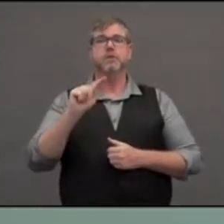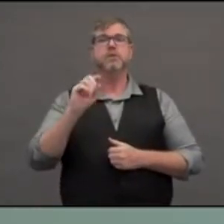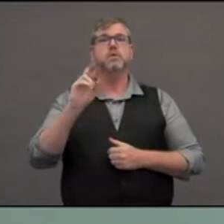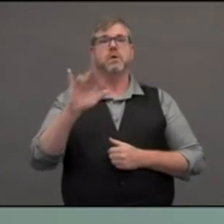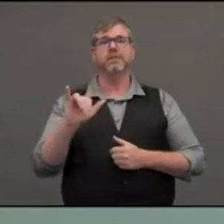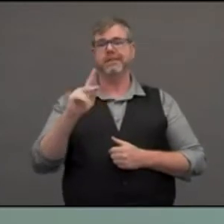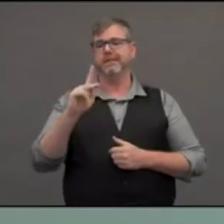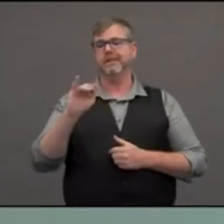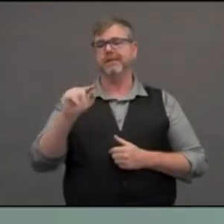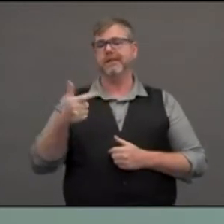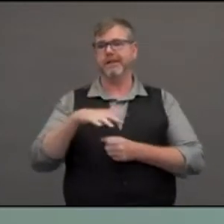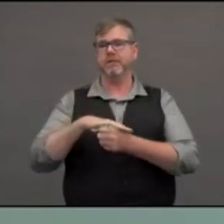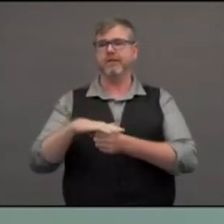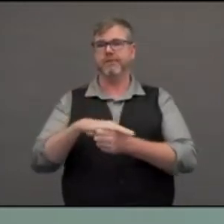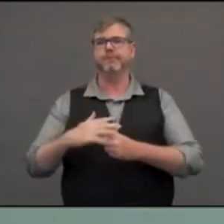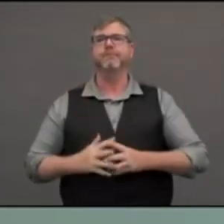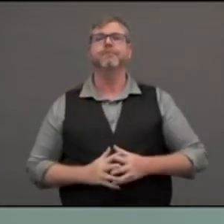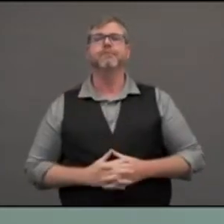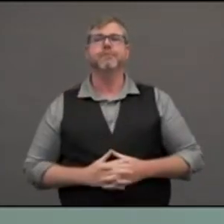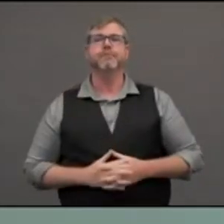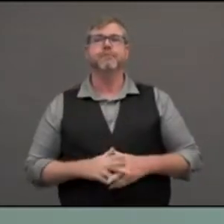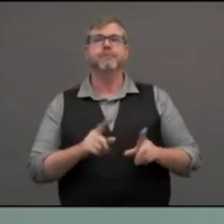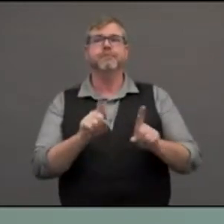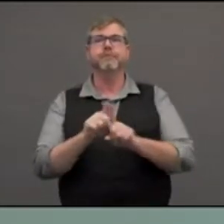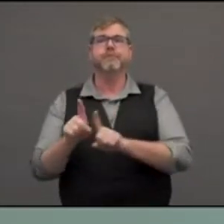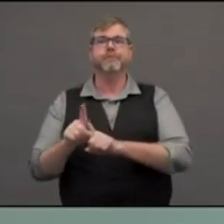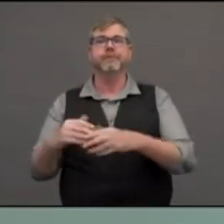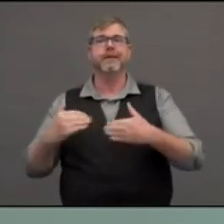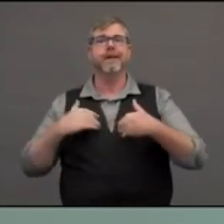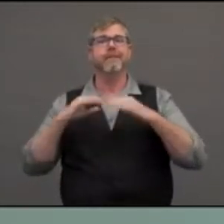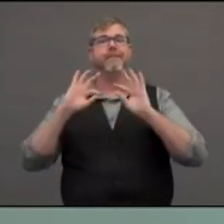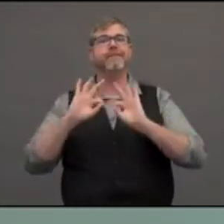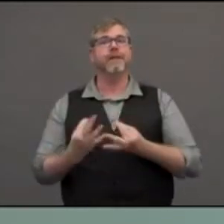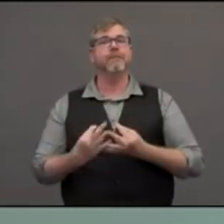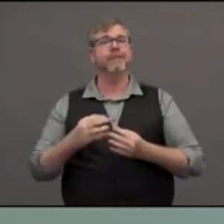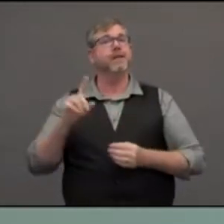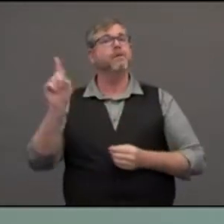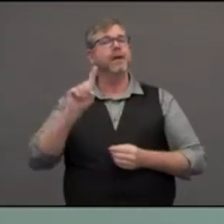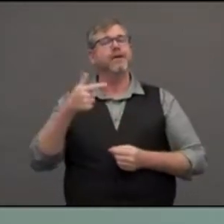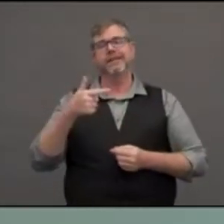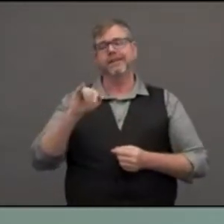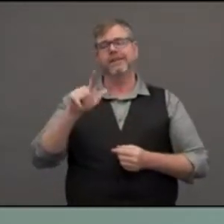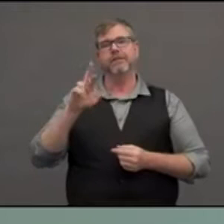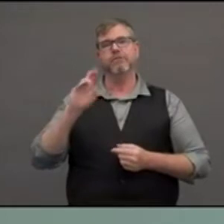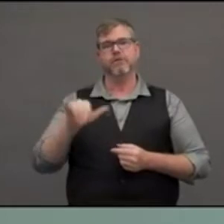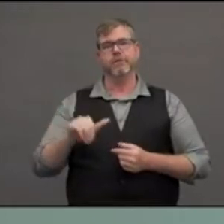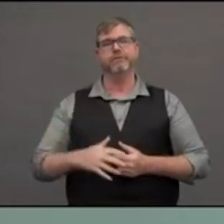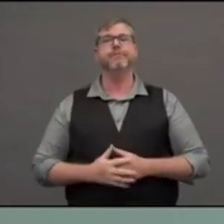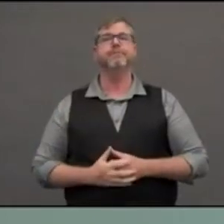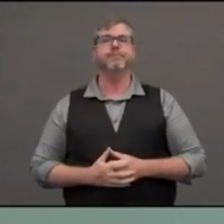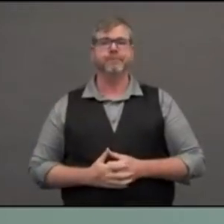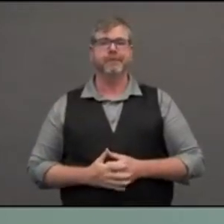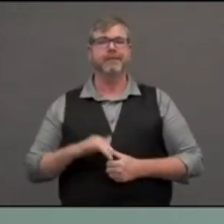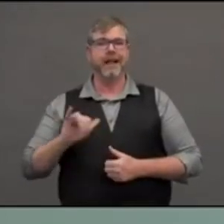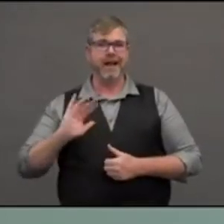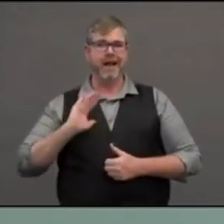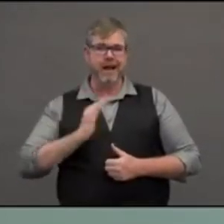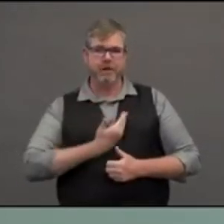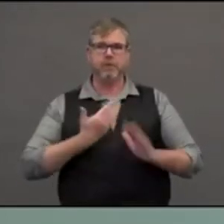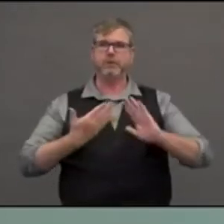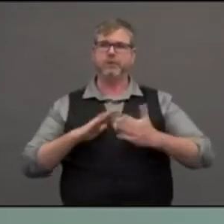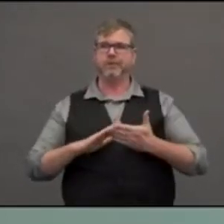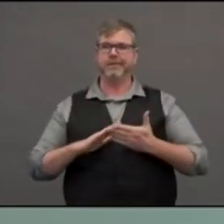side, we have family in Gilroy. So these are our families. This is our community that we need to protect. And we need to